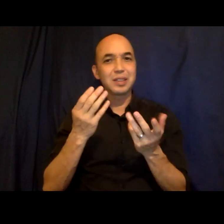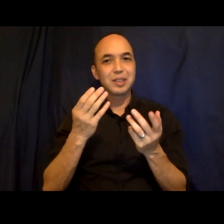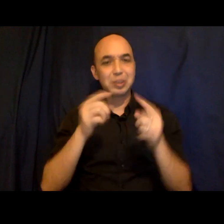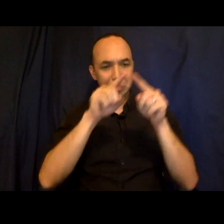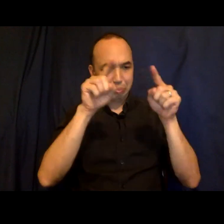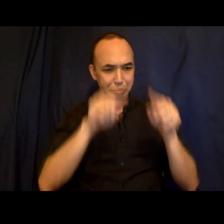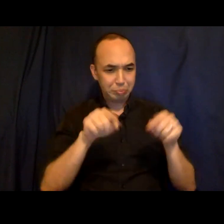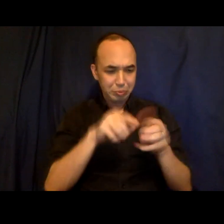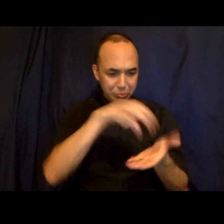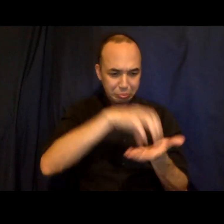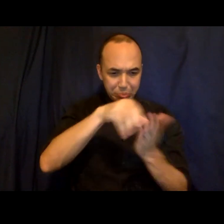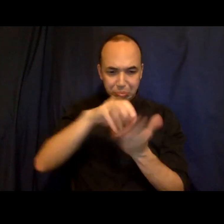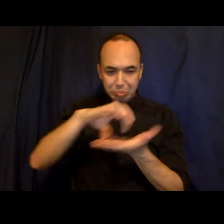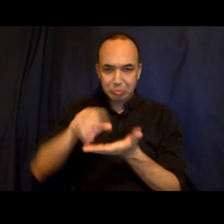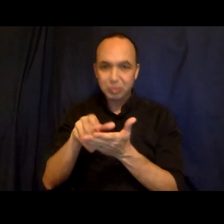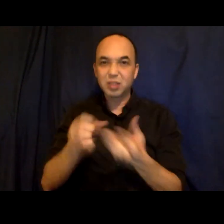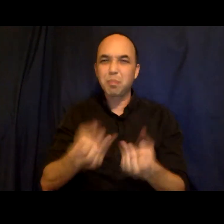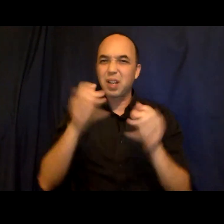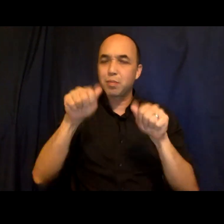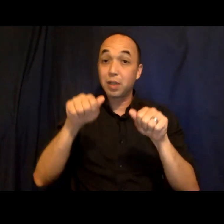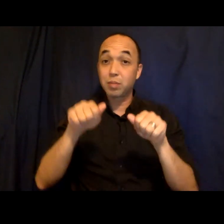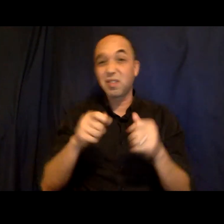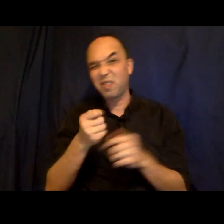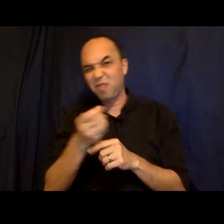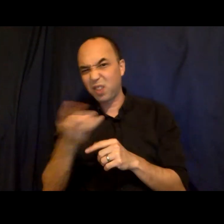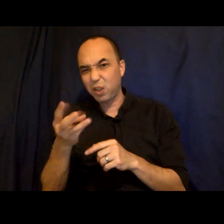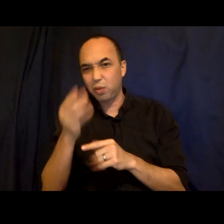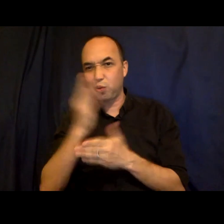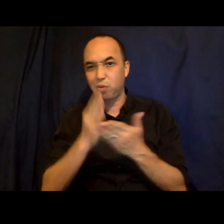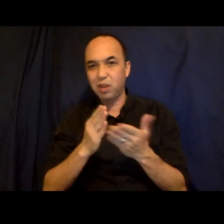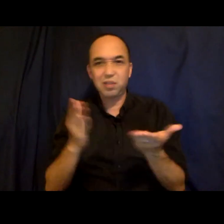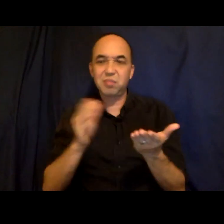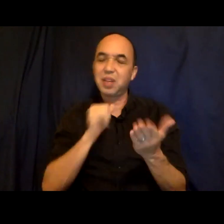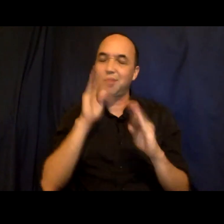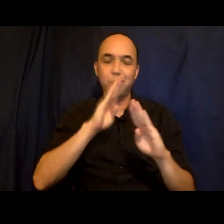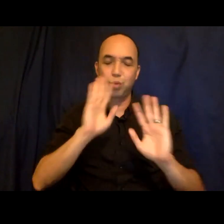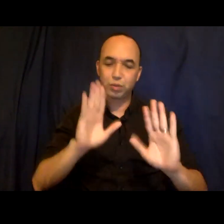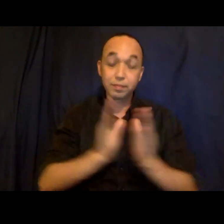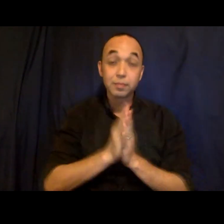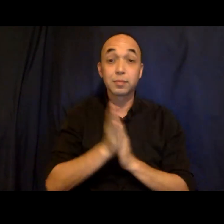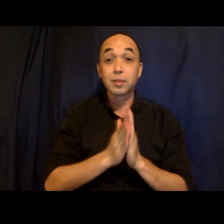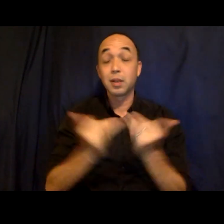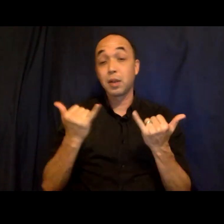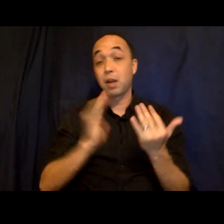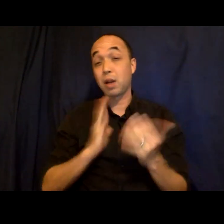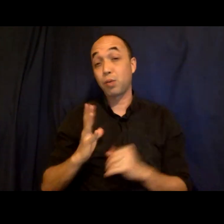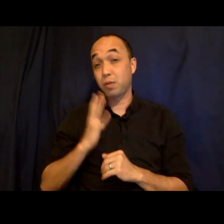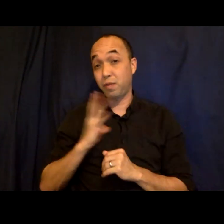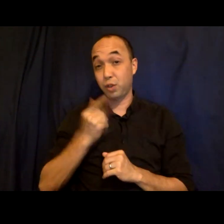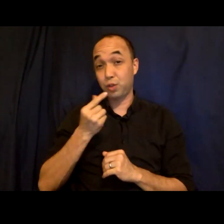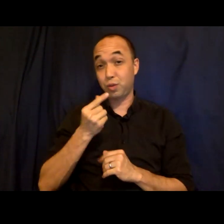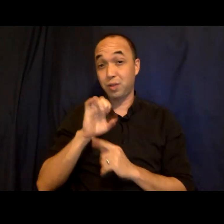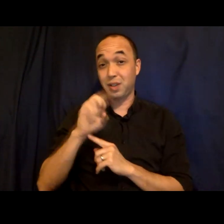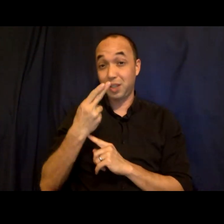going to worry about it. We're going to take our officially licensed GISH coffin